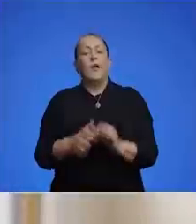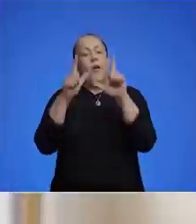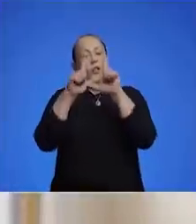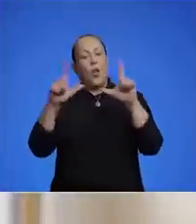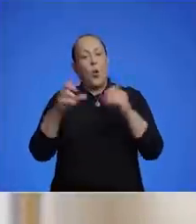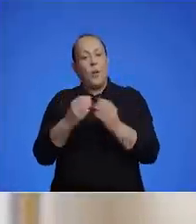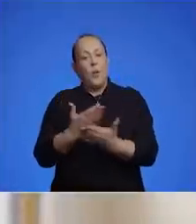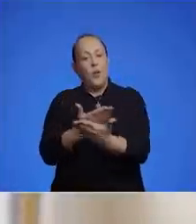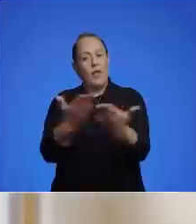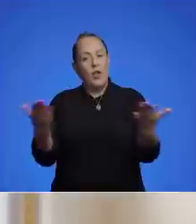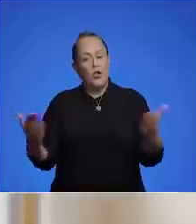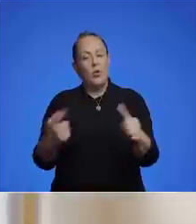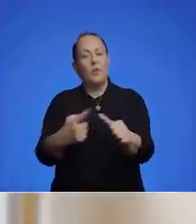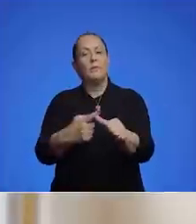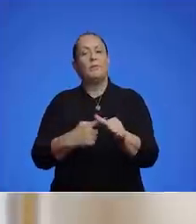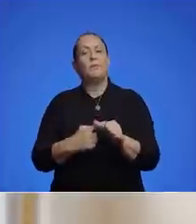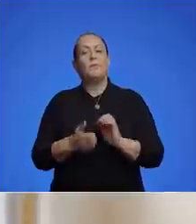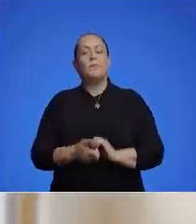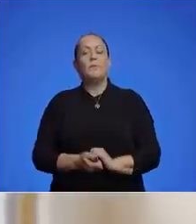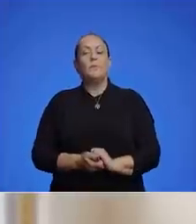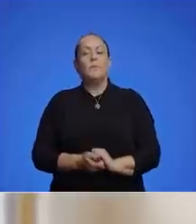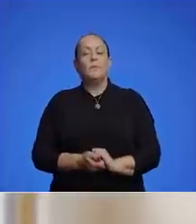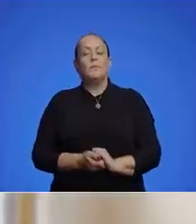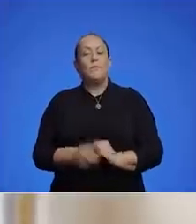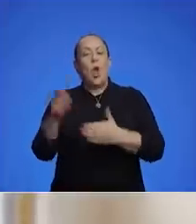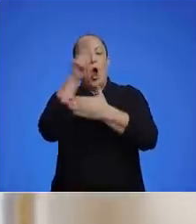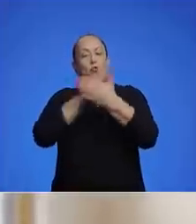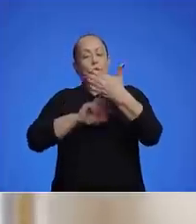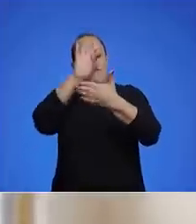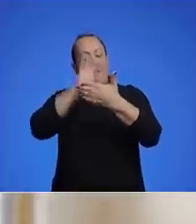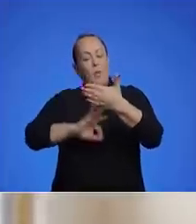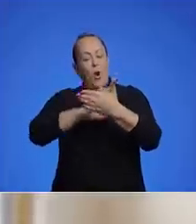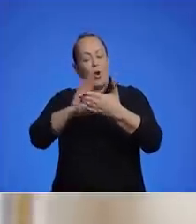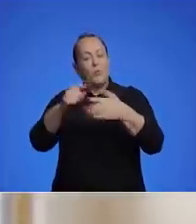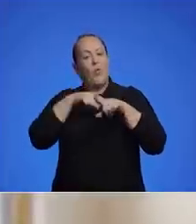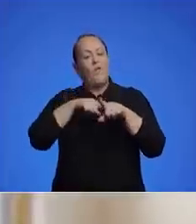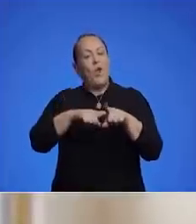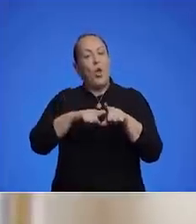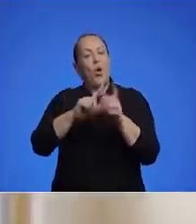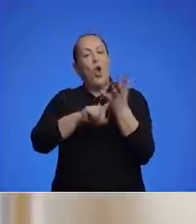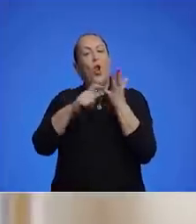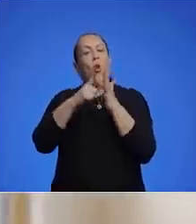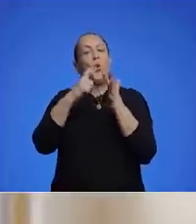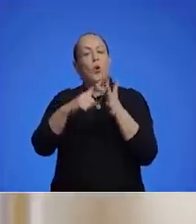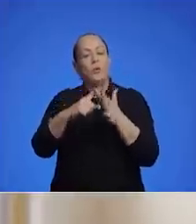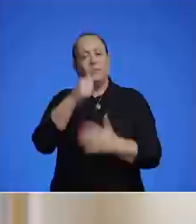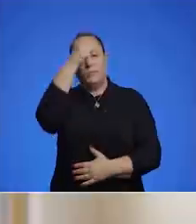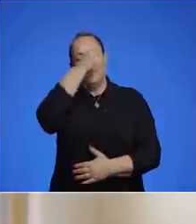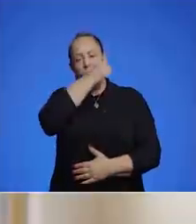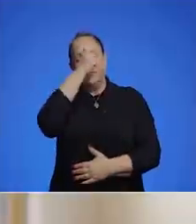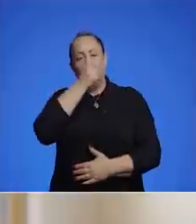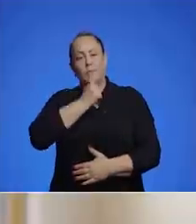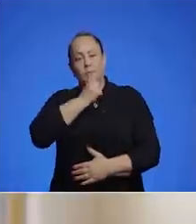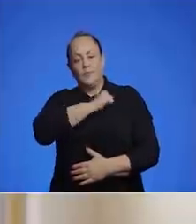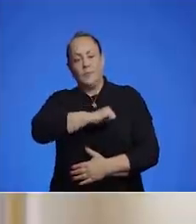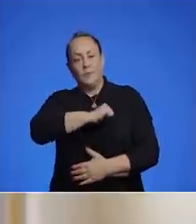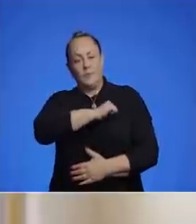The Lord be with you. And with your spirit. A reading from the Holy Gospel according to Luke.